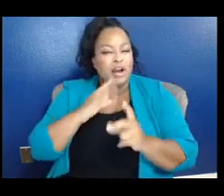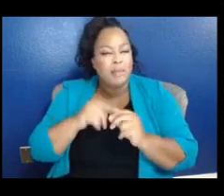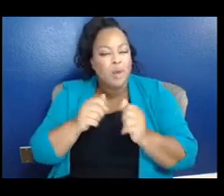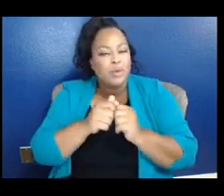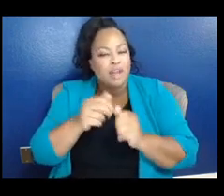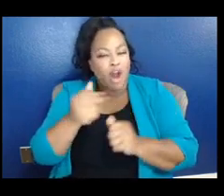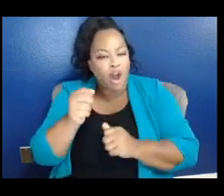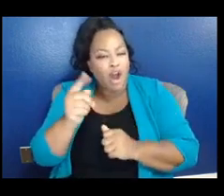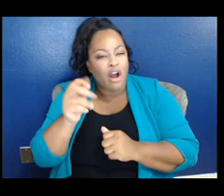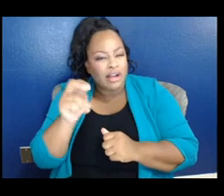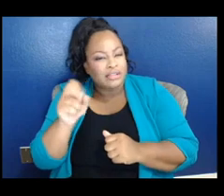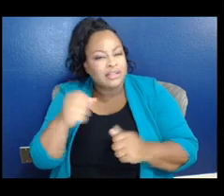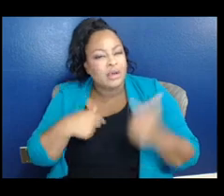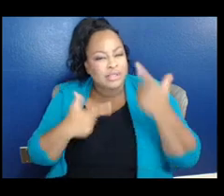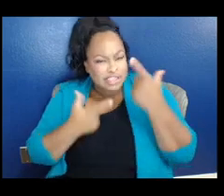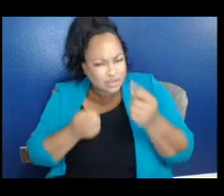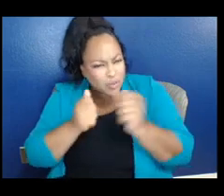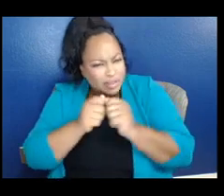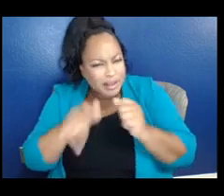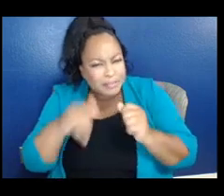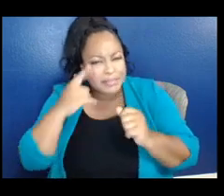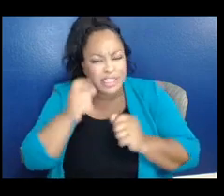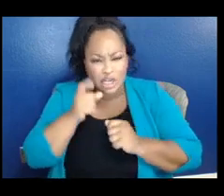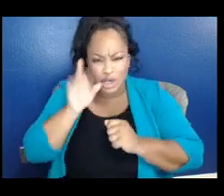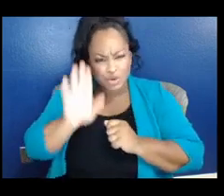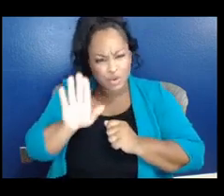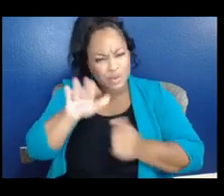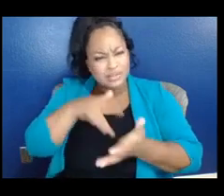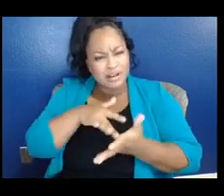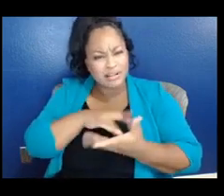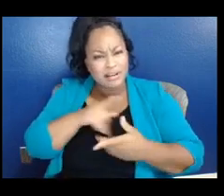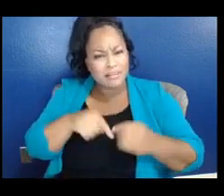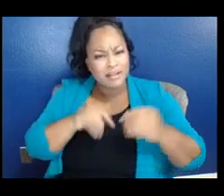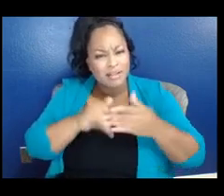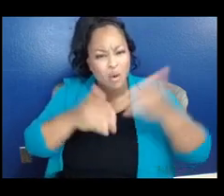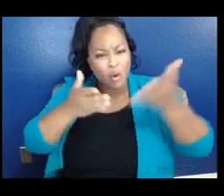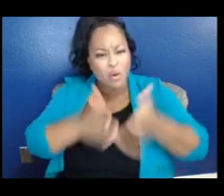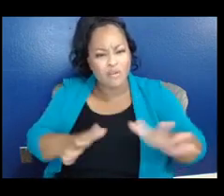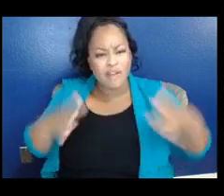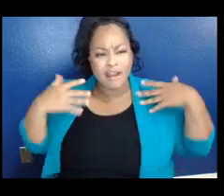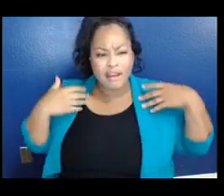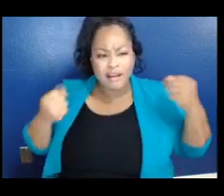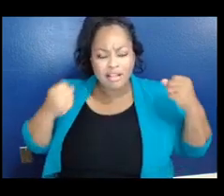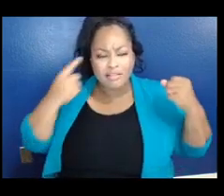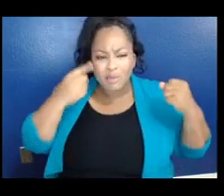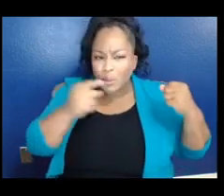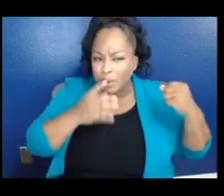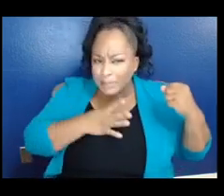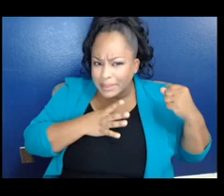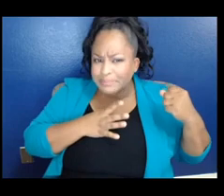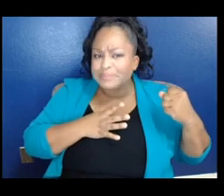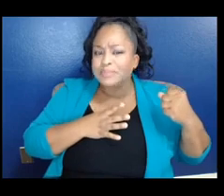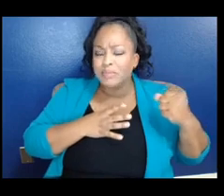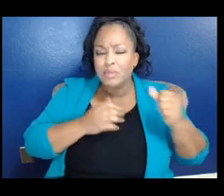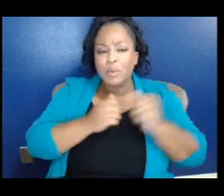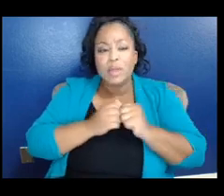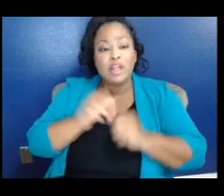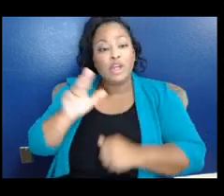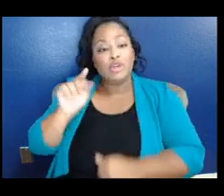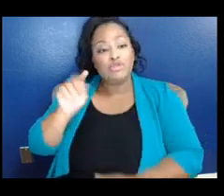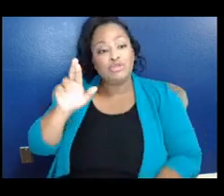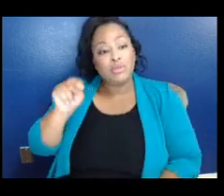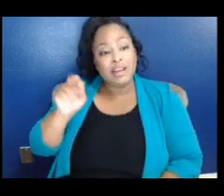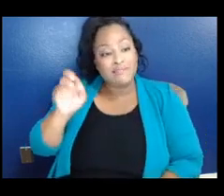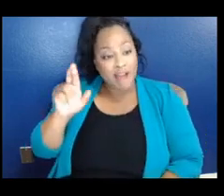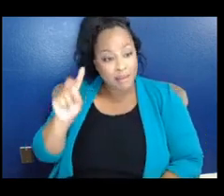Hawkins. I was interested in this because your study was about the overall health of women when it comes to